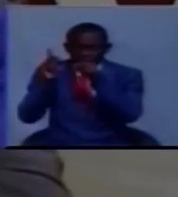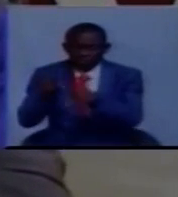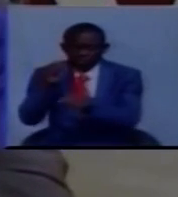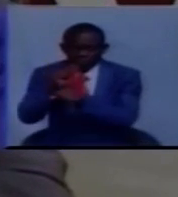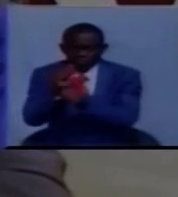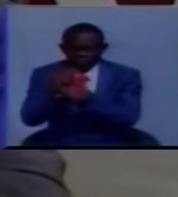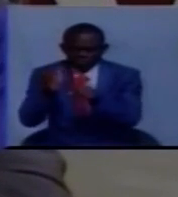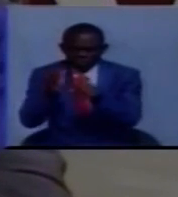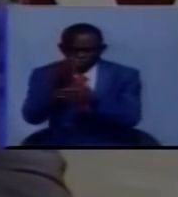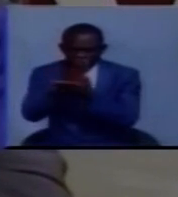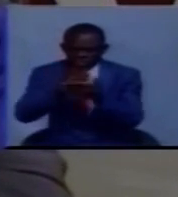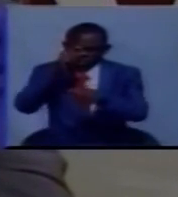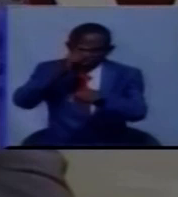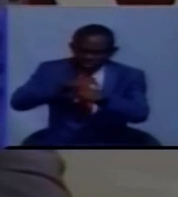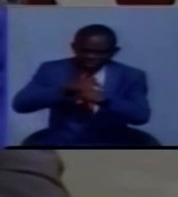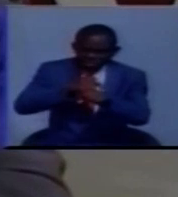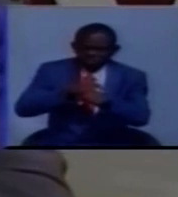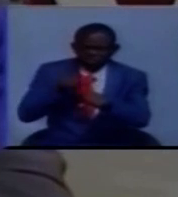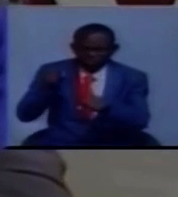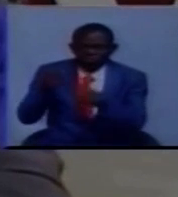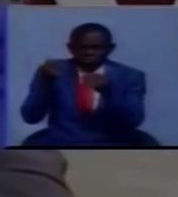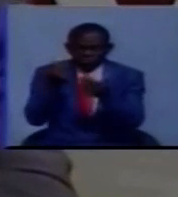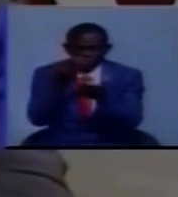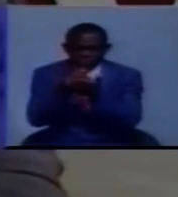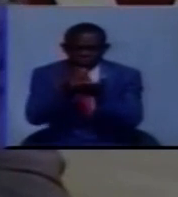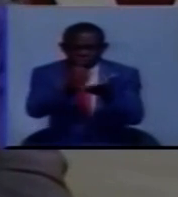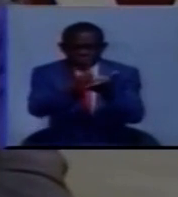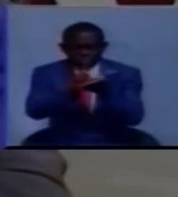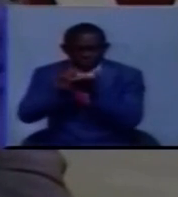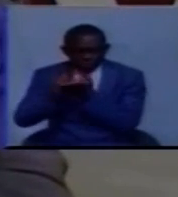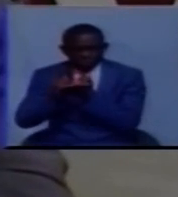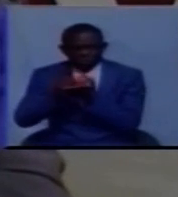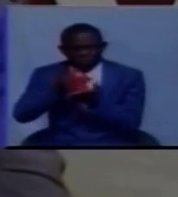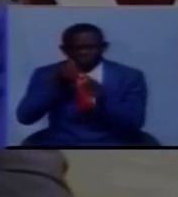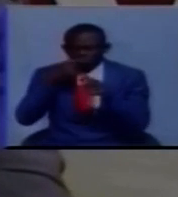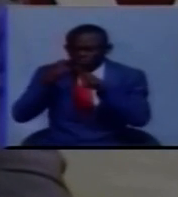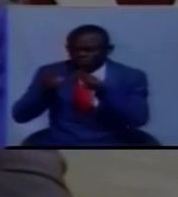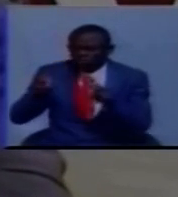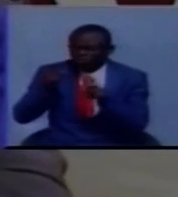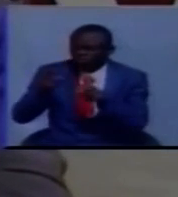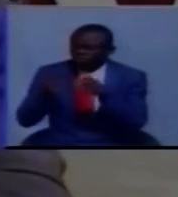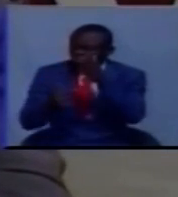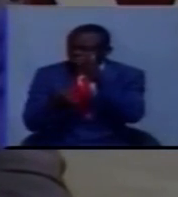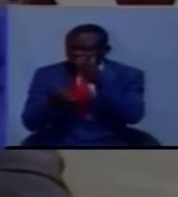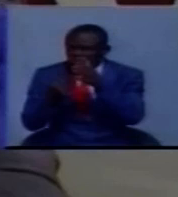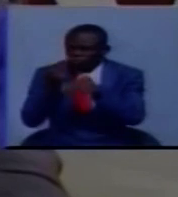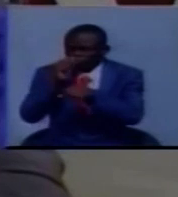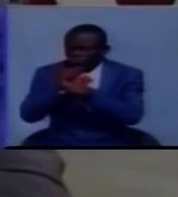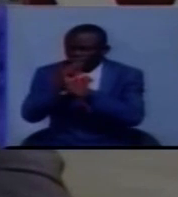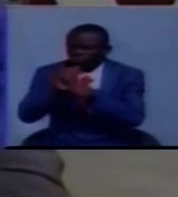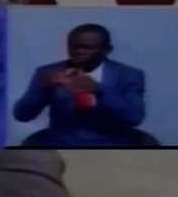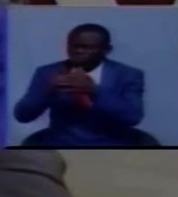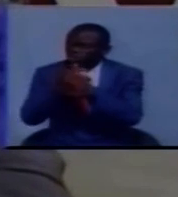in the 3 years. So they will know for 3 years you'll be able to repay this amount. But if you are permanent, they will know you are